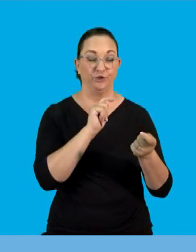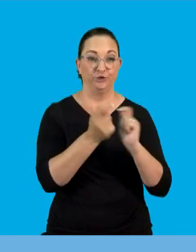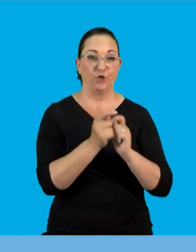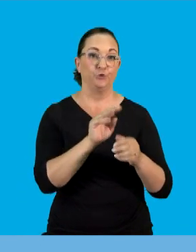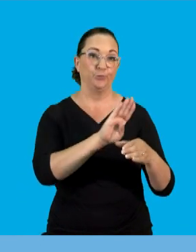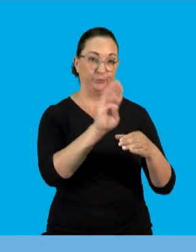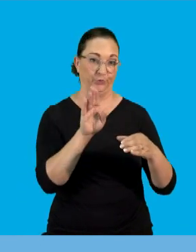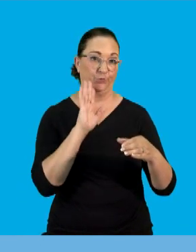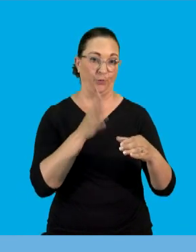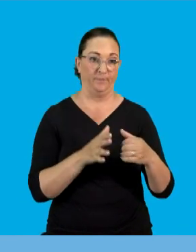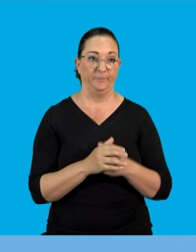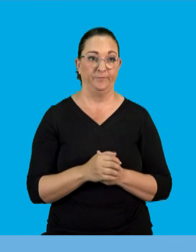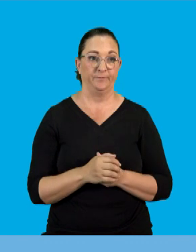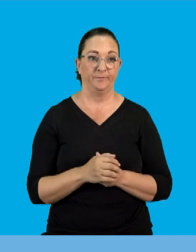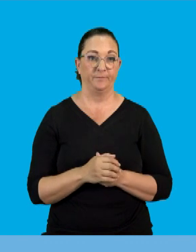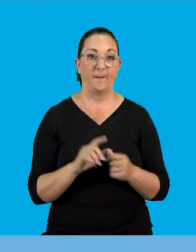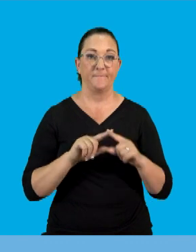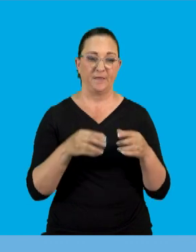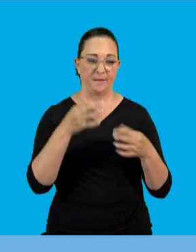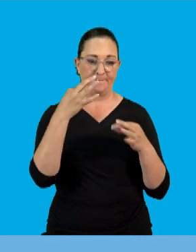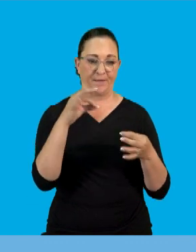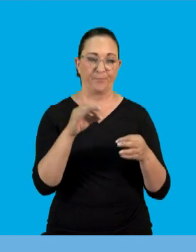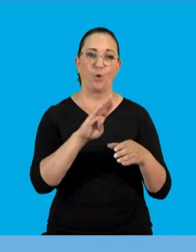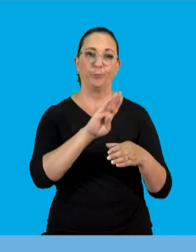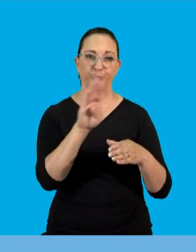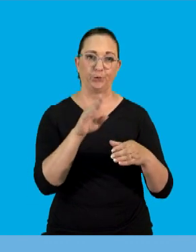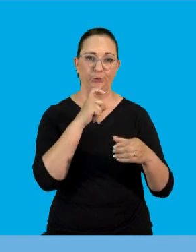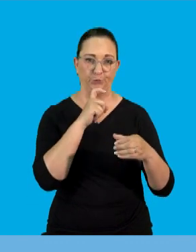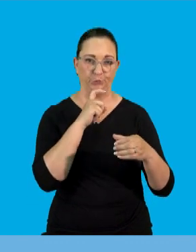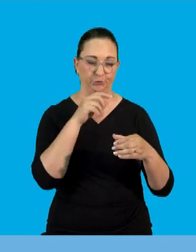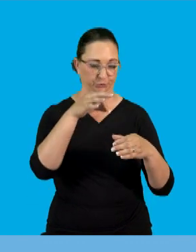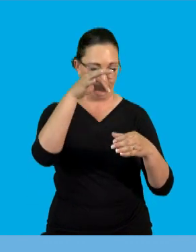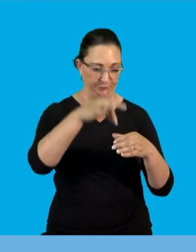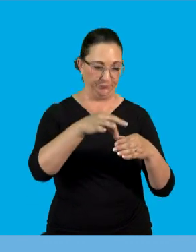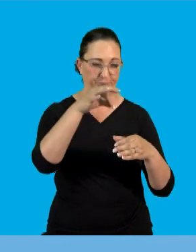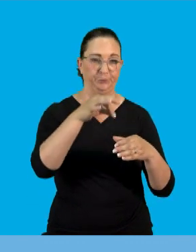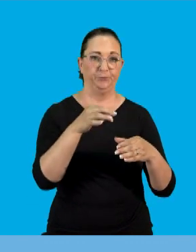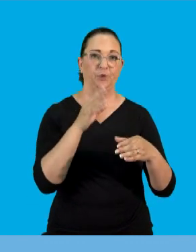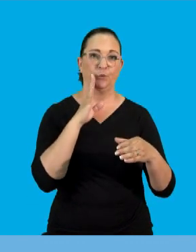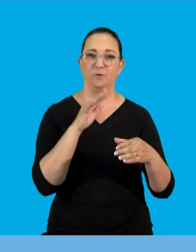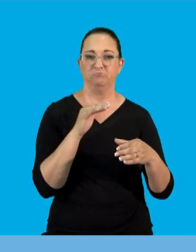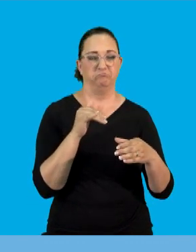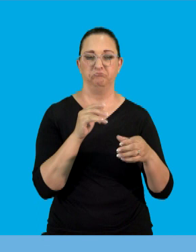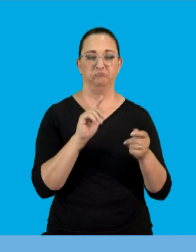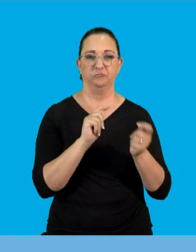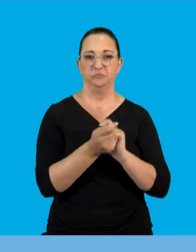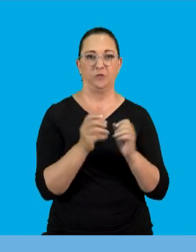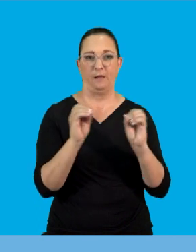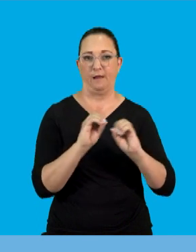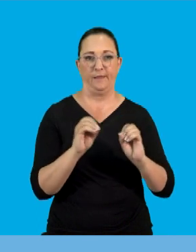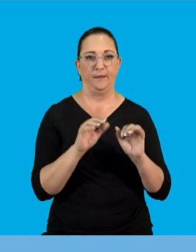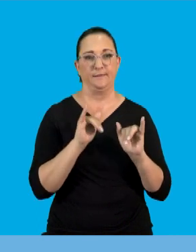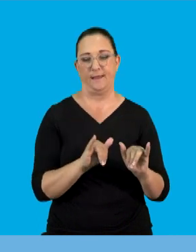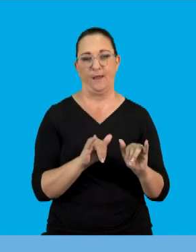in the presence of a base. And if you're using a blue litmus paper and dipping it into a base, it will remain unchanged.